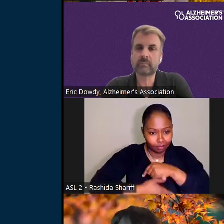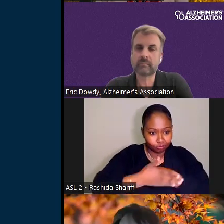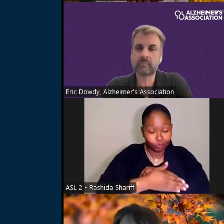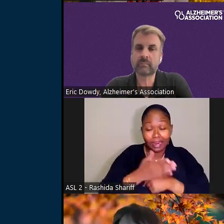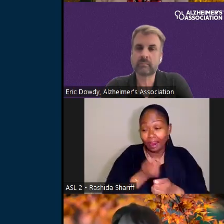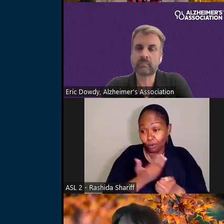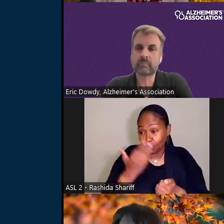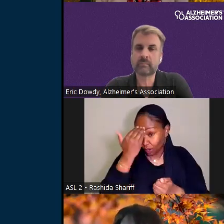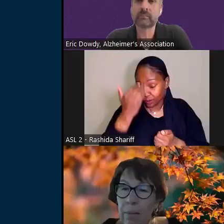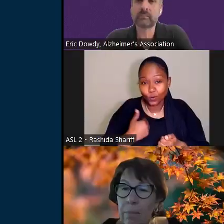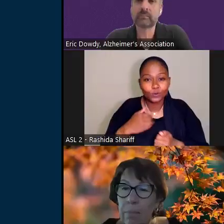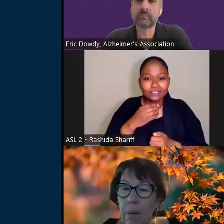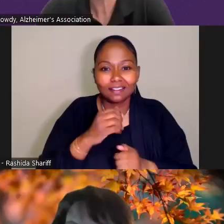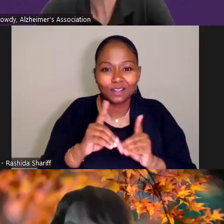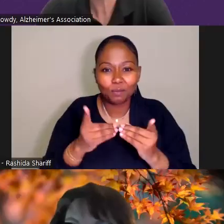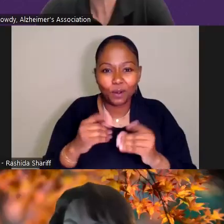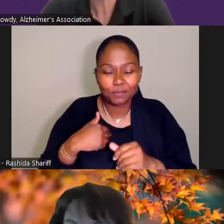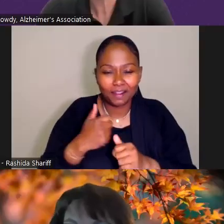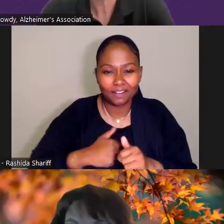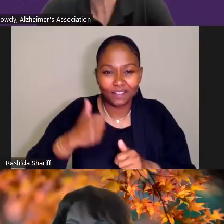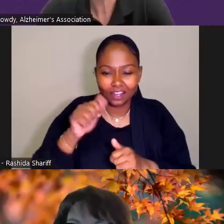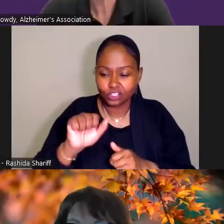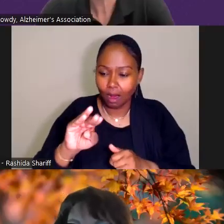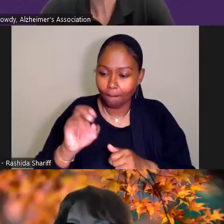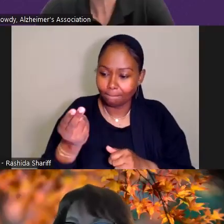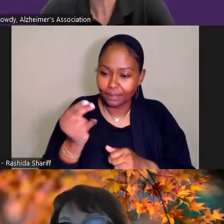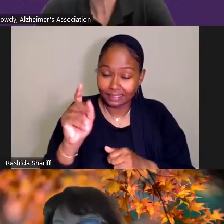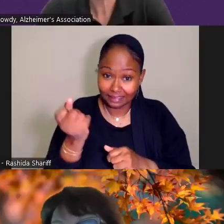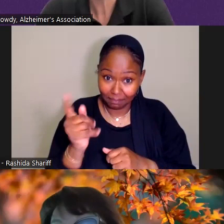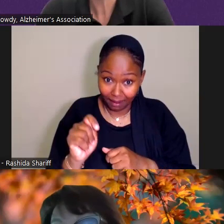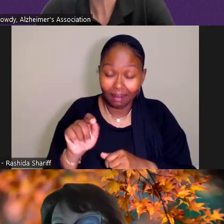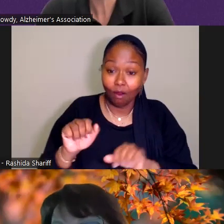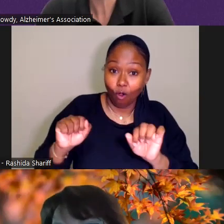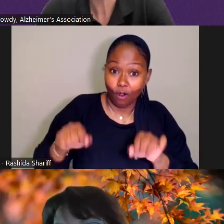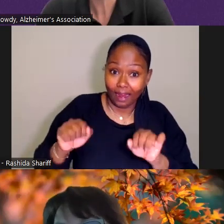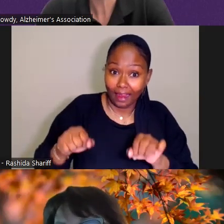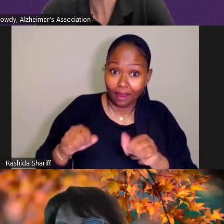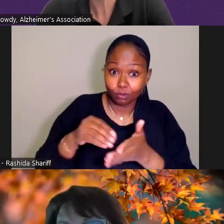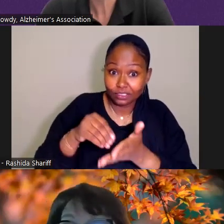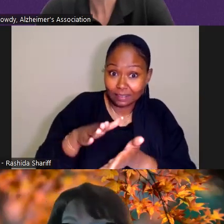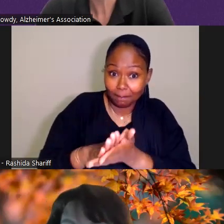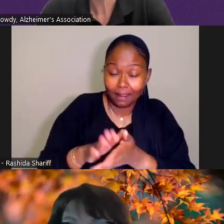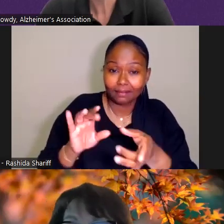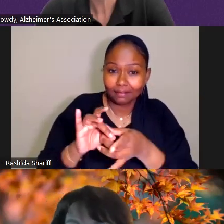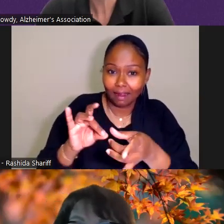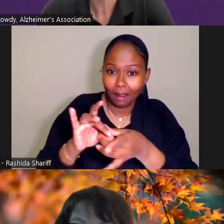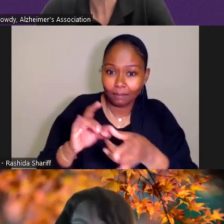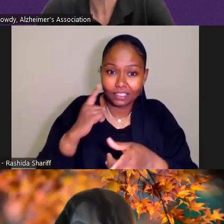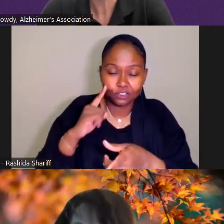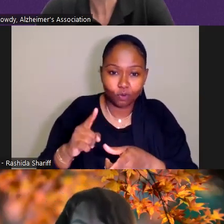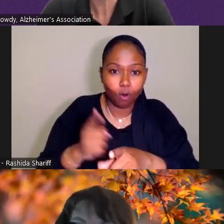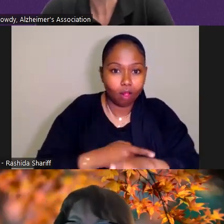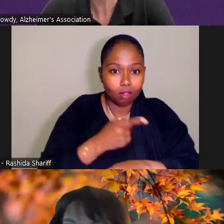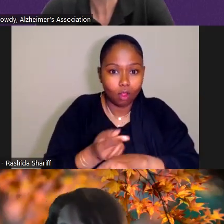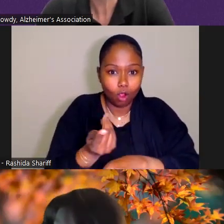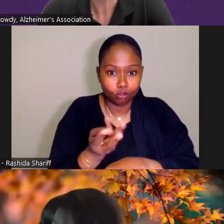Aging and the ombudsman are able to submit comments. And so the long-term care ombudsman will be